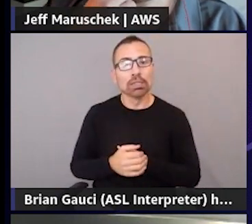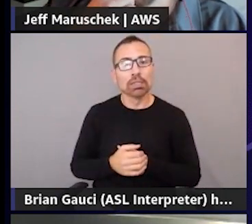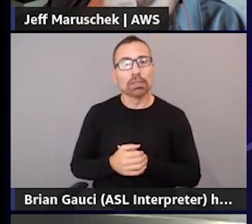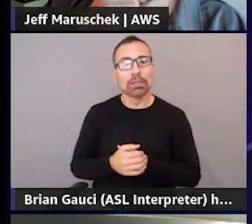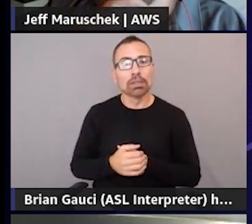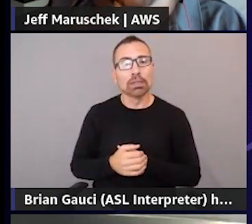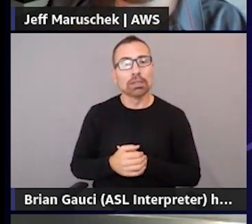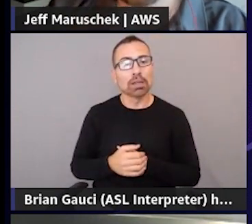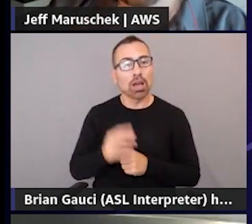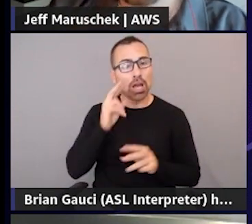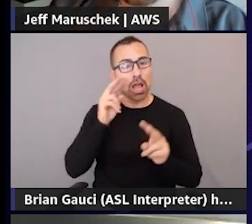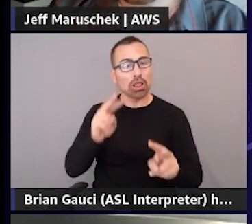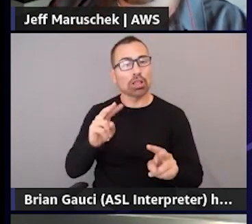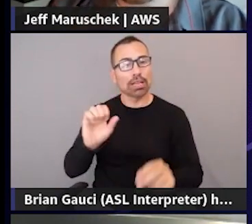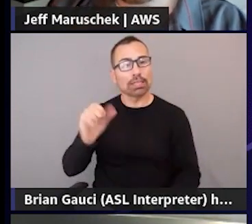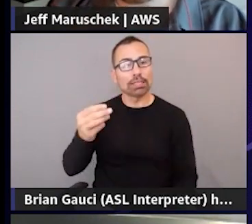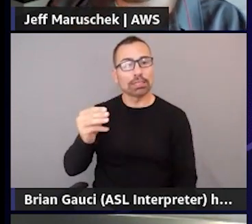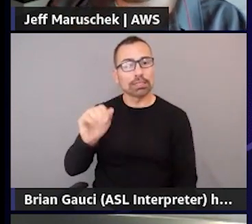Schema Conversion tab,